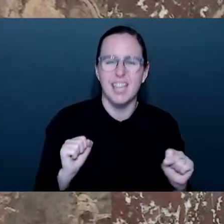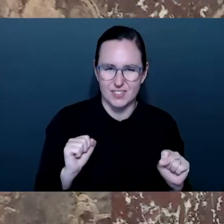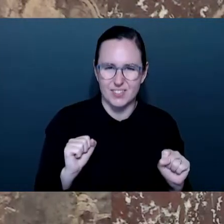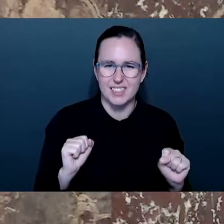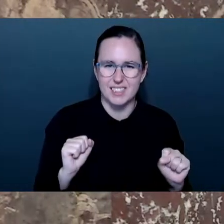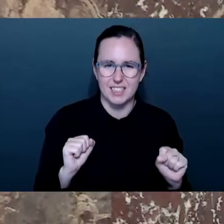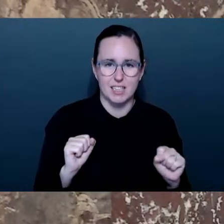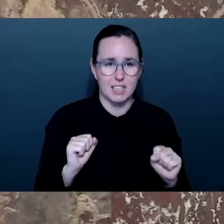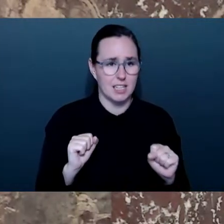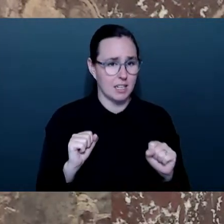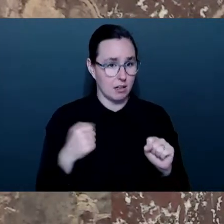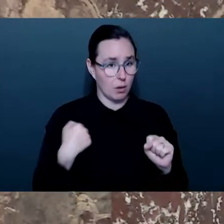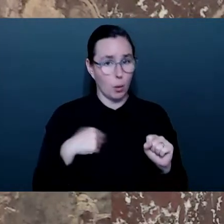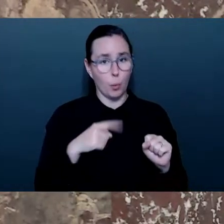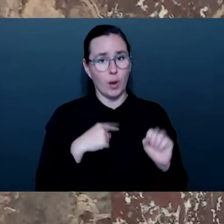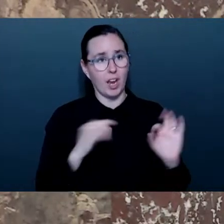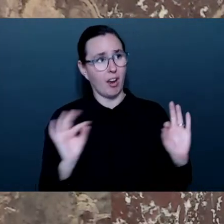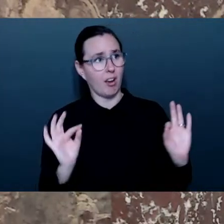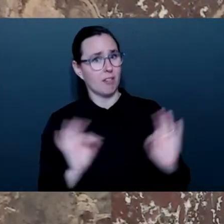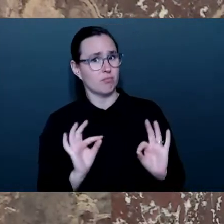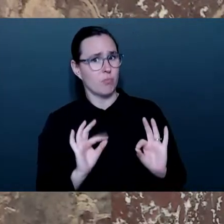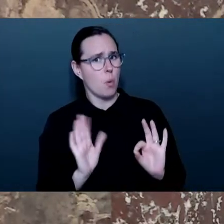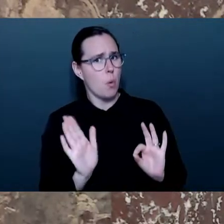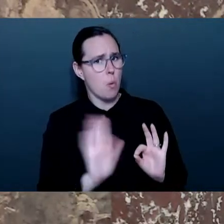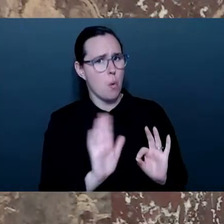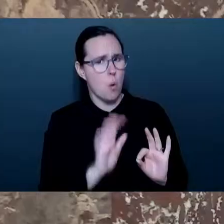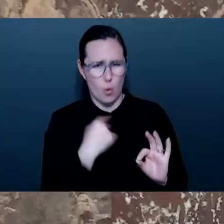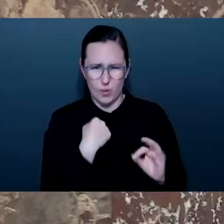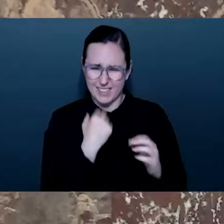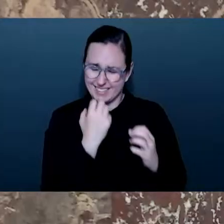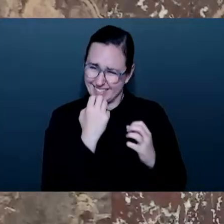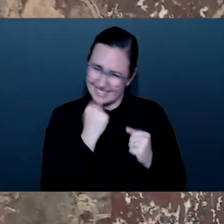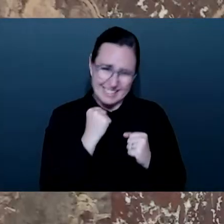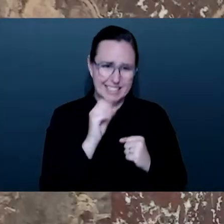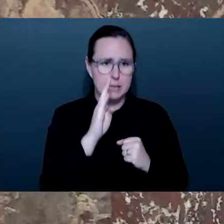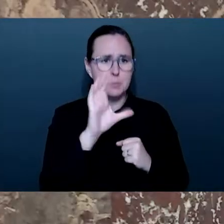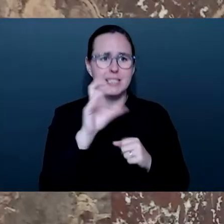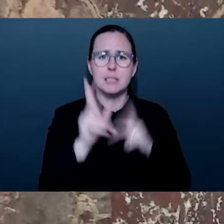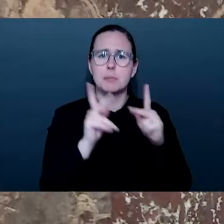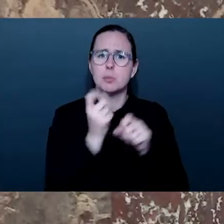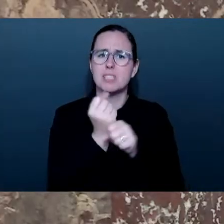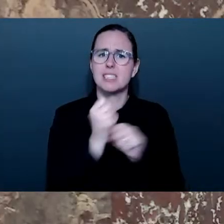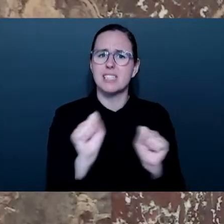was glad to stand with the Attorney General federally for the bail reform